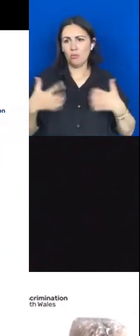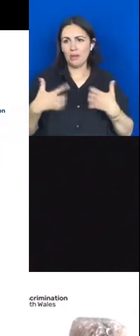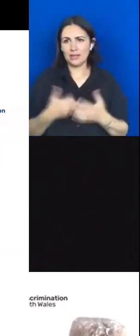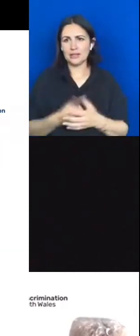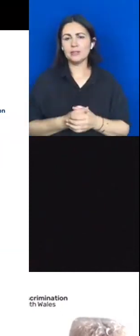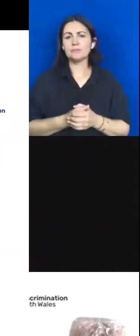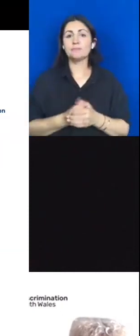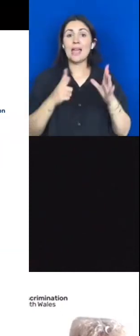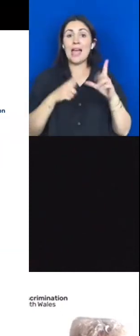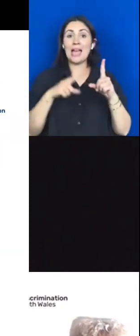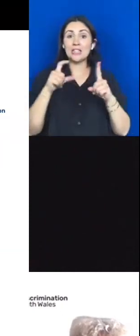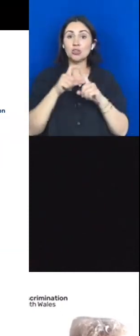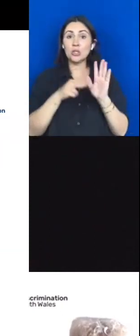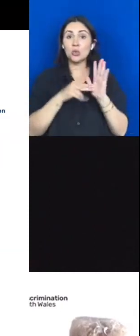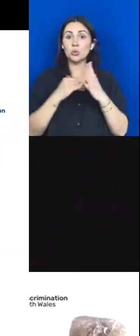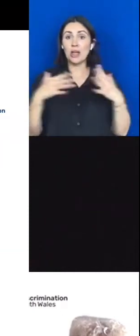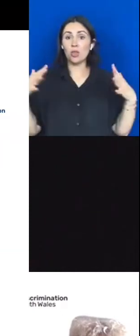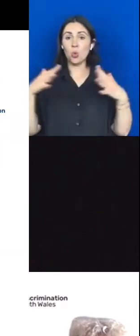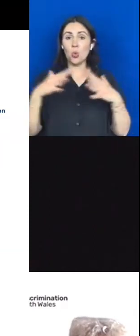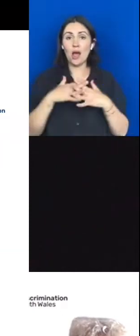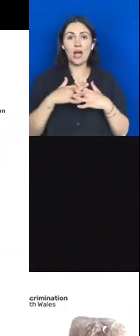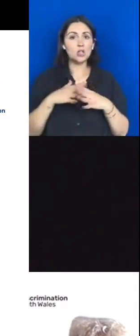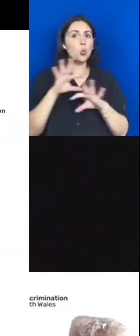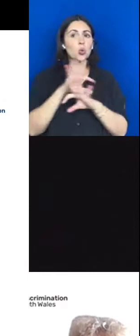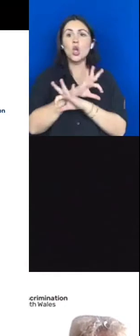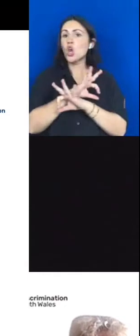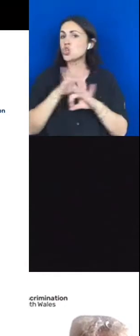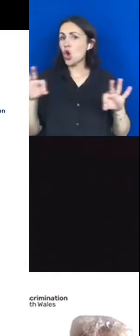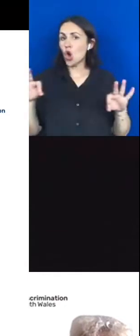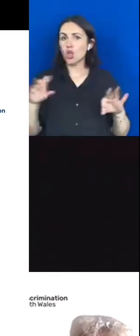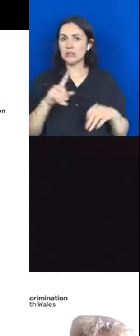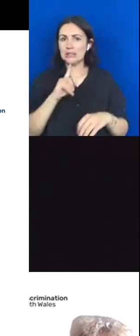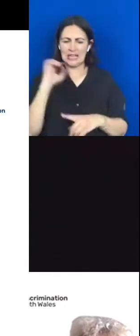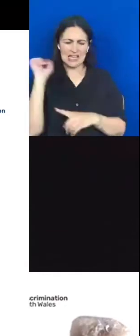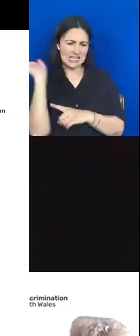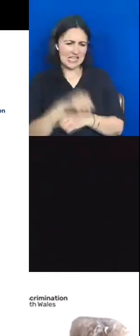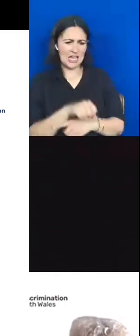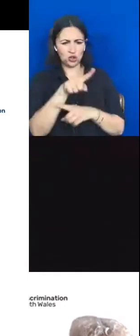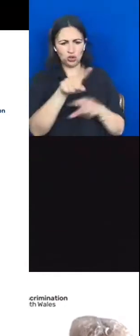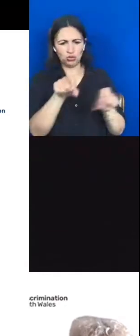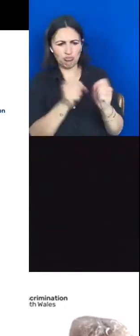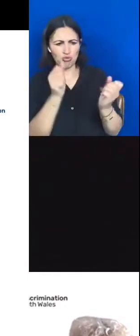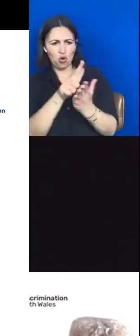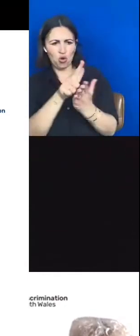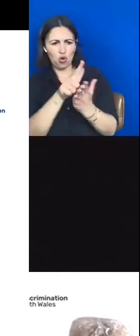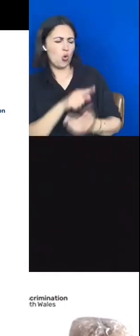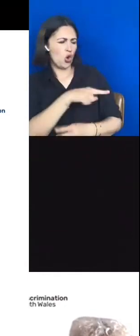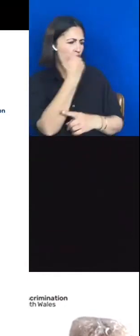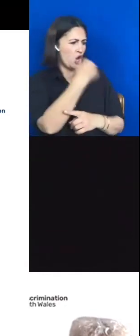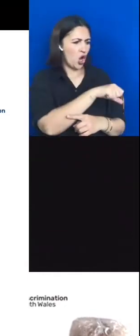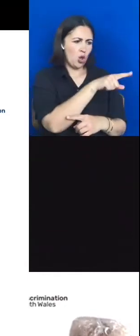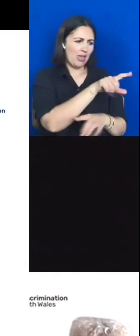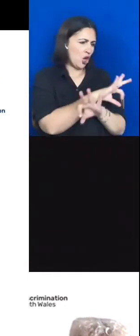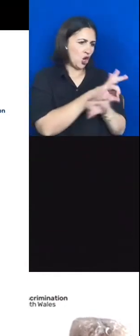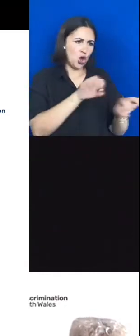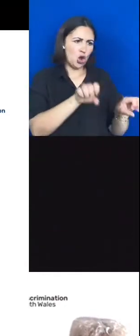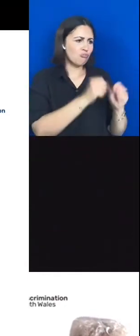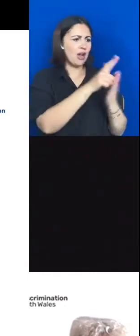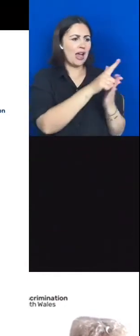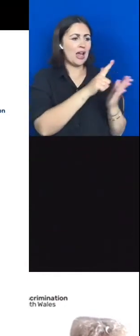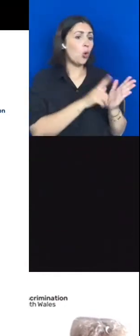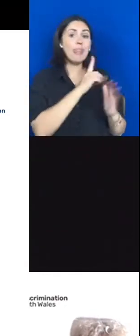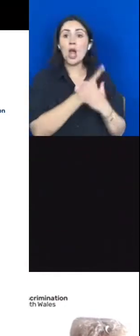Anti-Discrimination New South Wales does not determine whether unlawful disability discrimination has taken place.